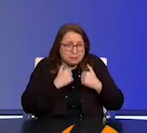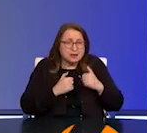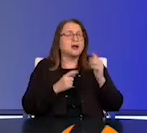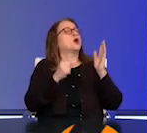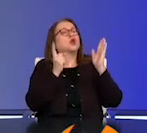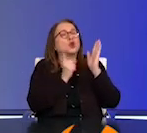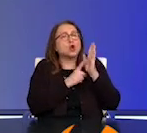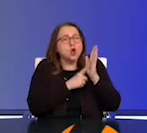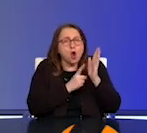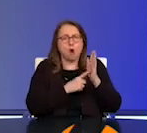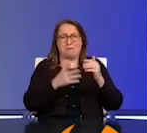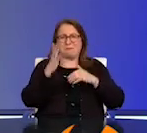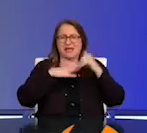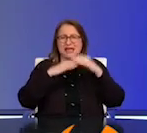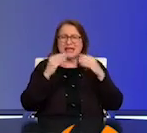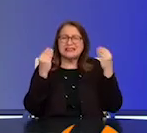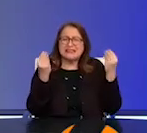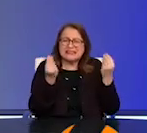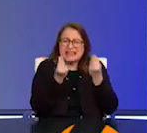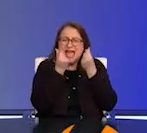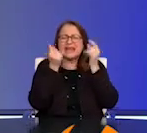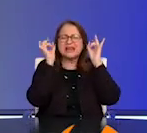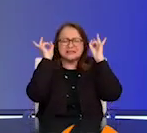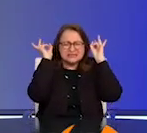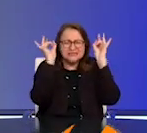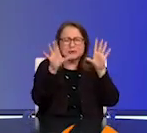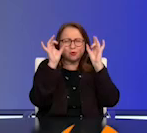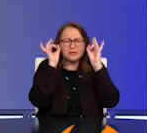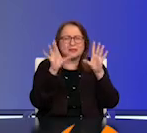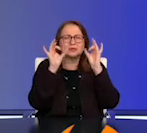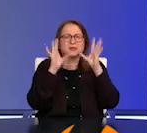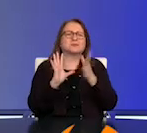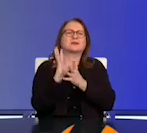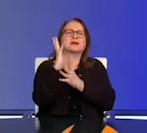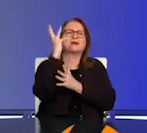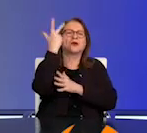our way of life would never have flourished as they have.